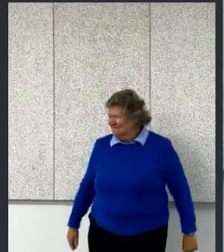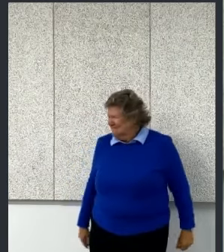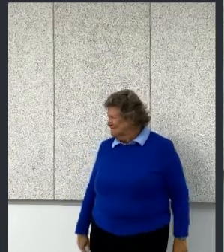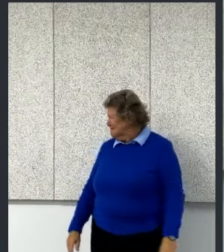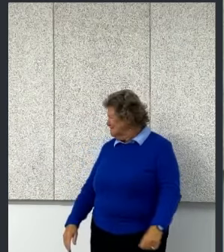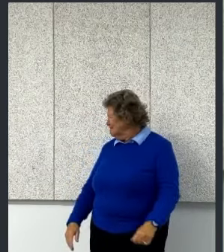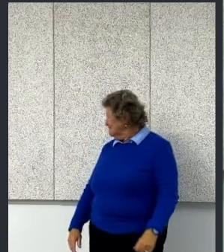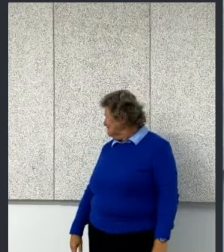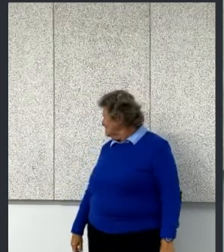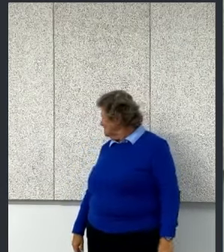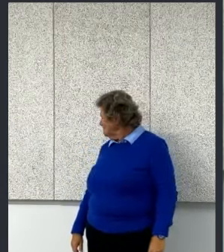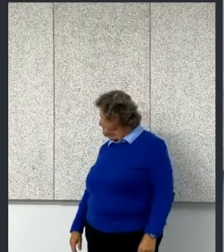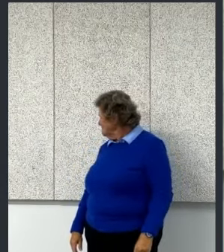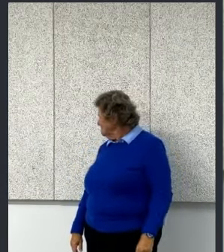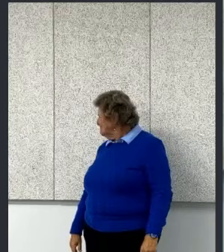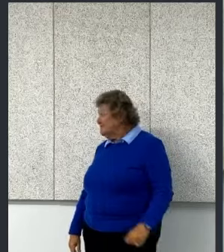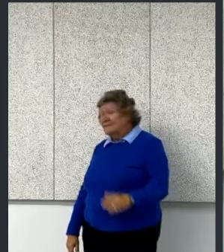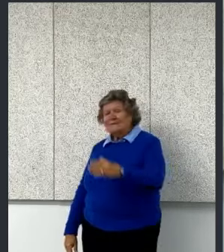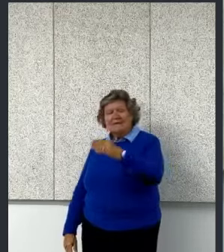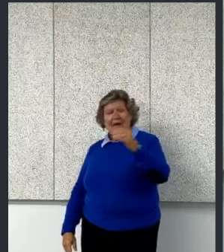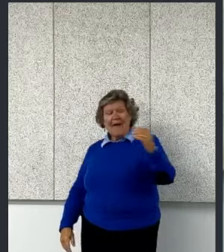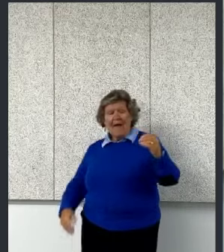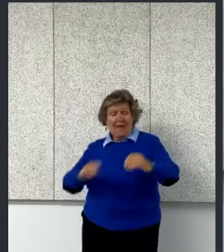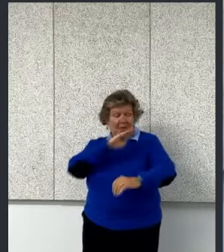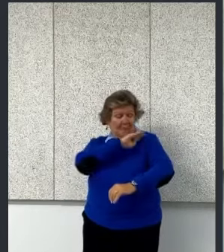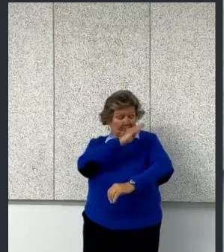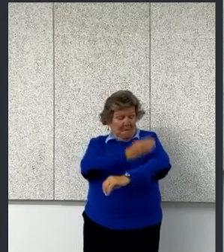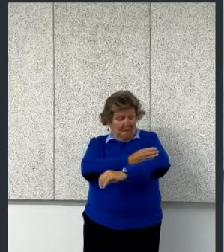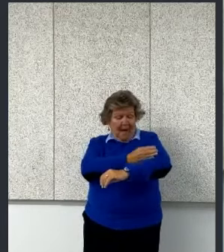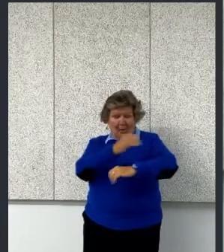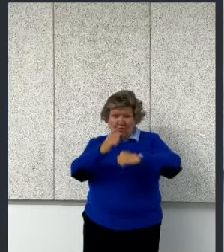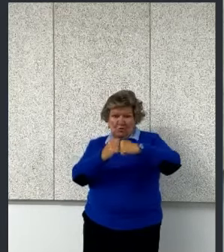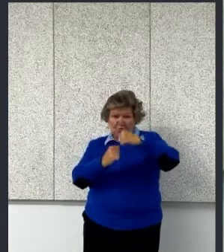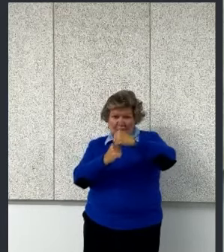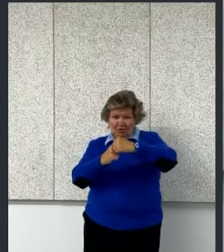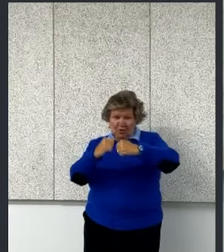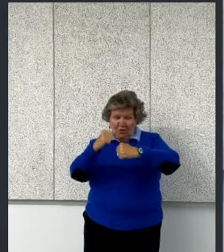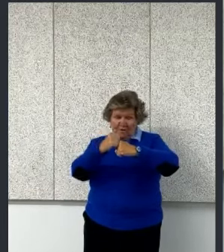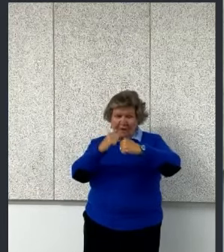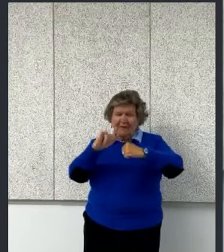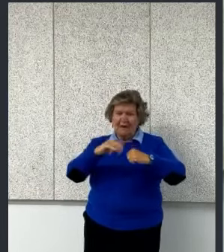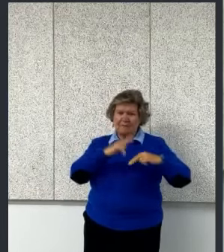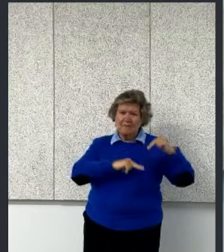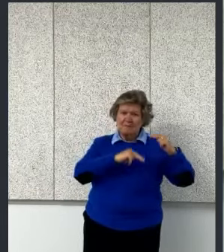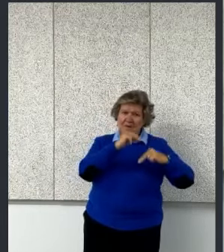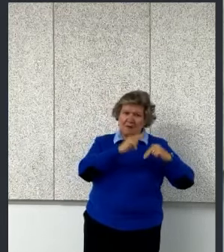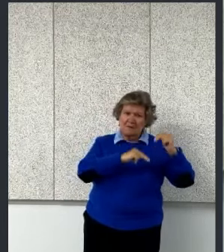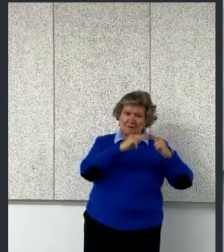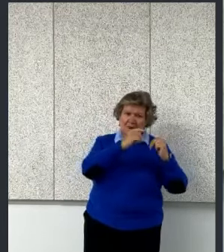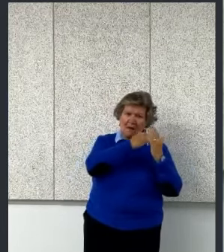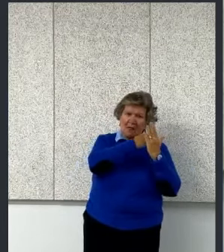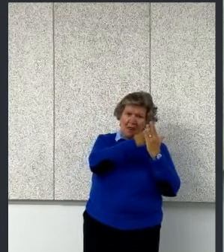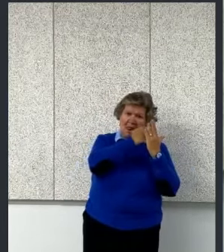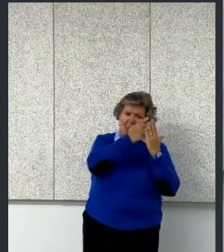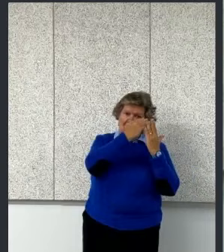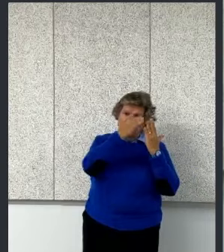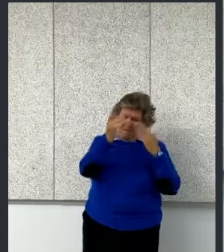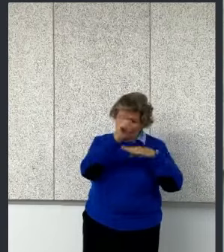And the power structures that have been built up over generations,